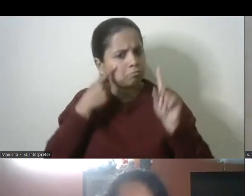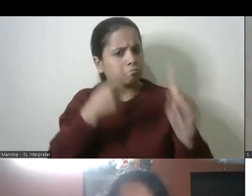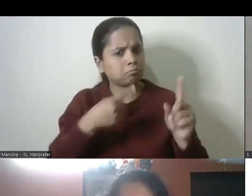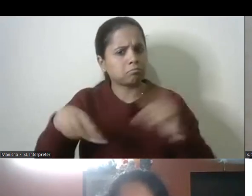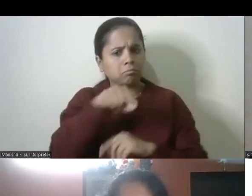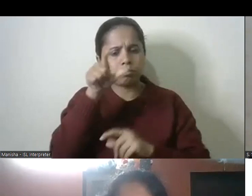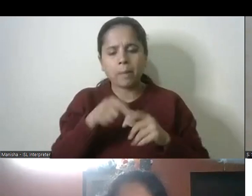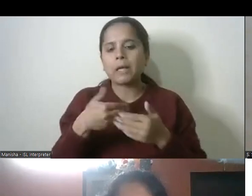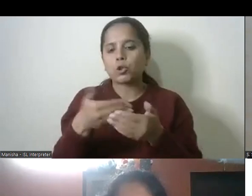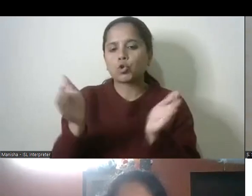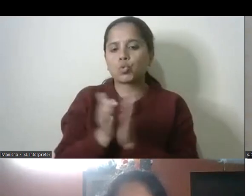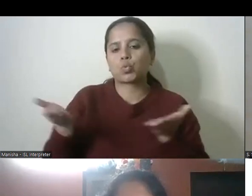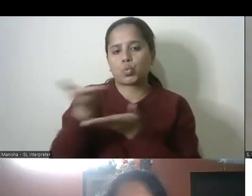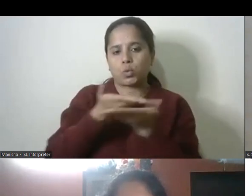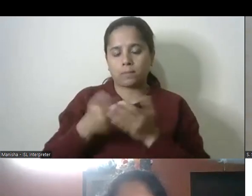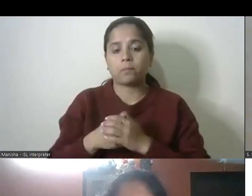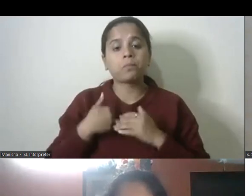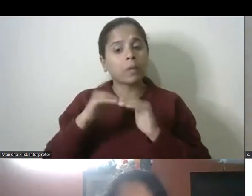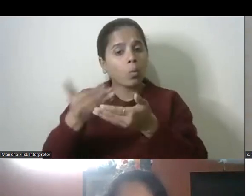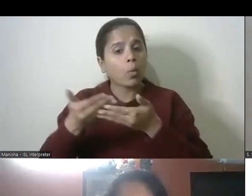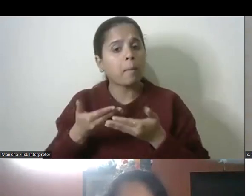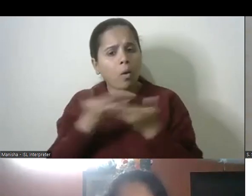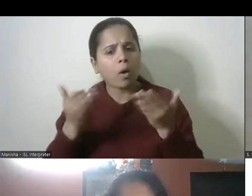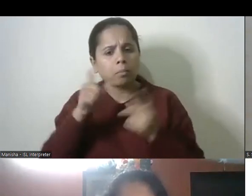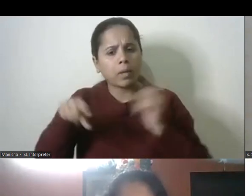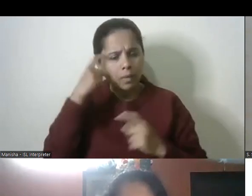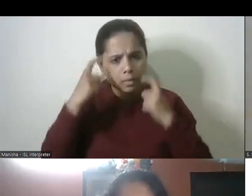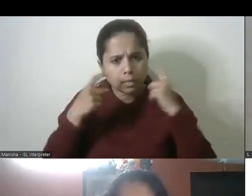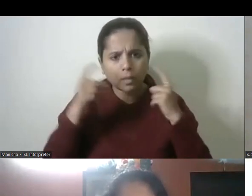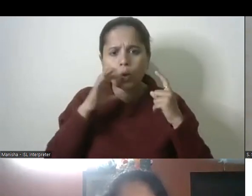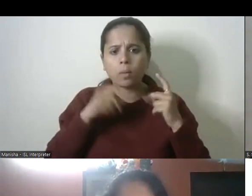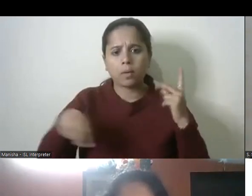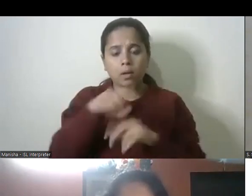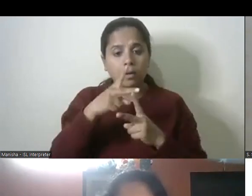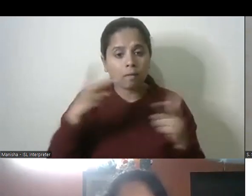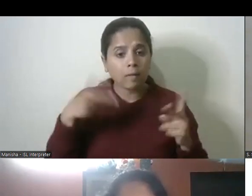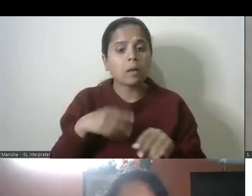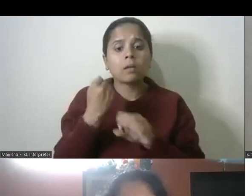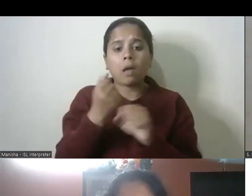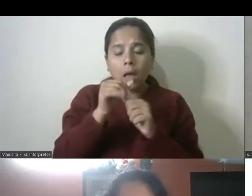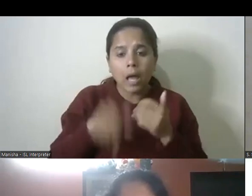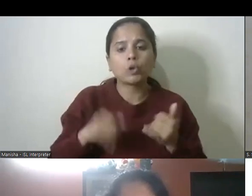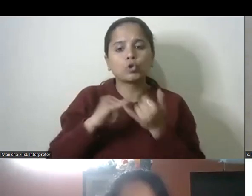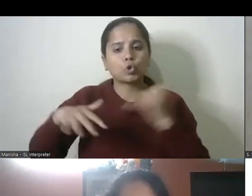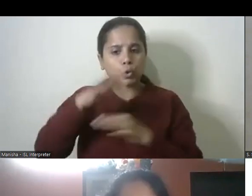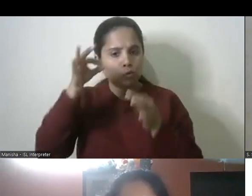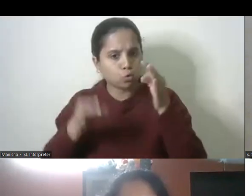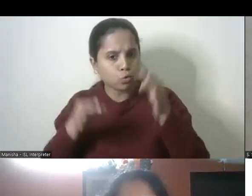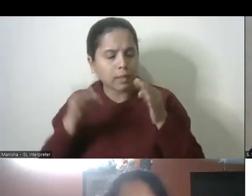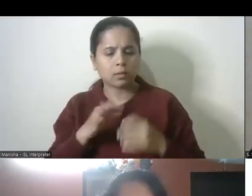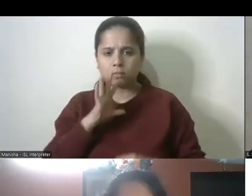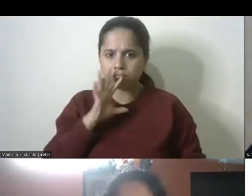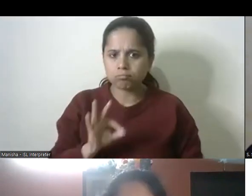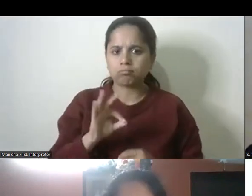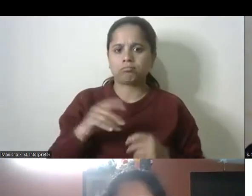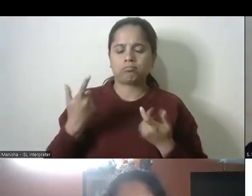egalitarian society. We work in areas concerning annihilation of caste, social justice, affirmative action,